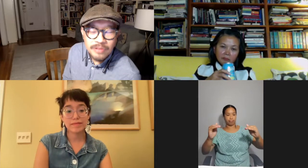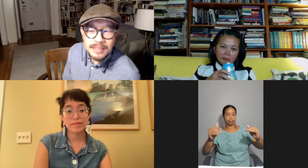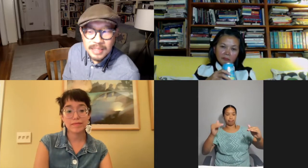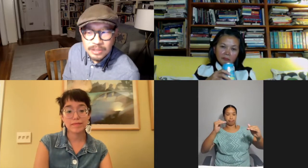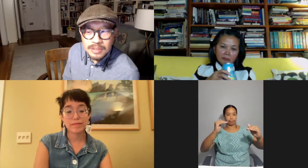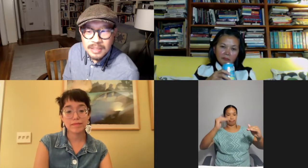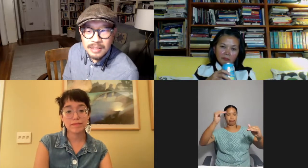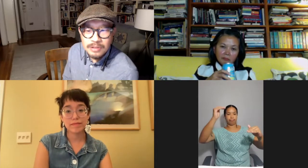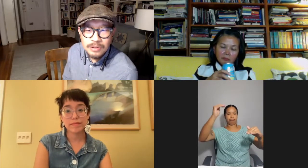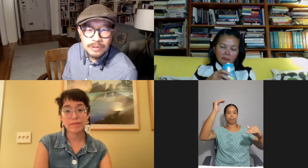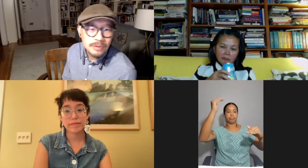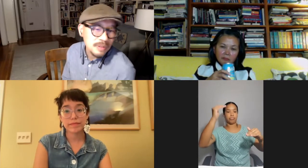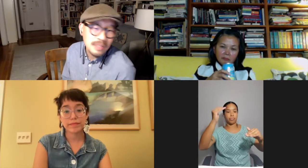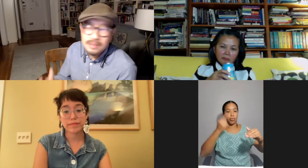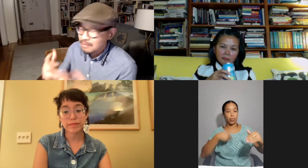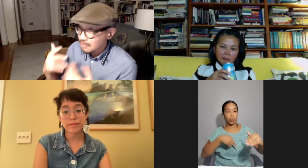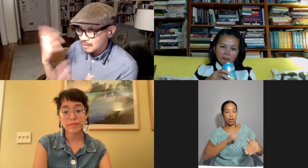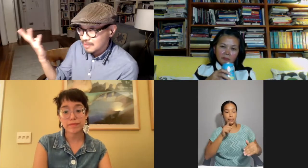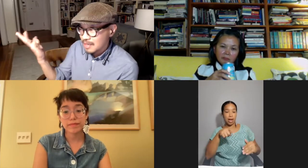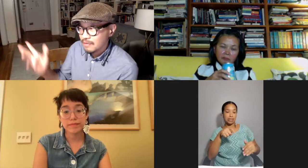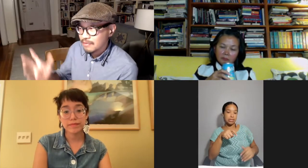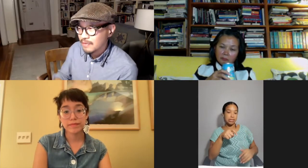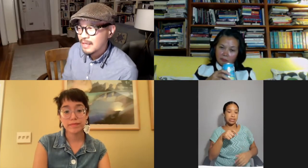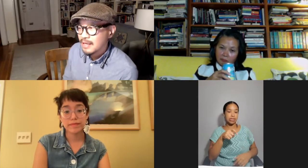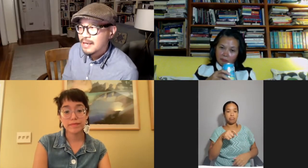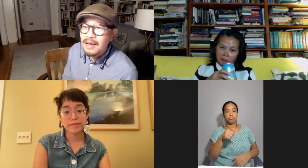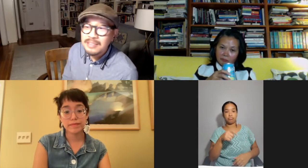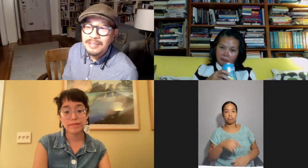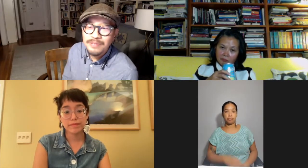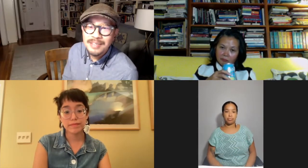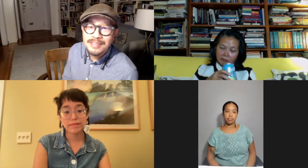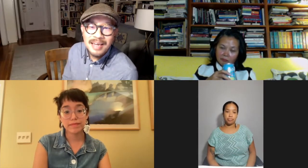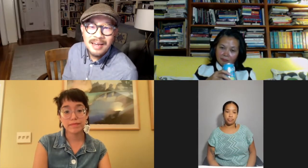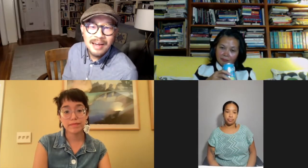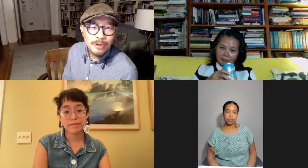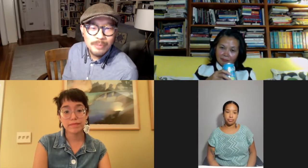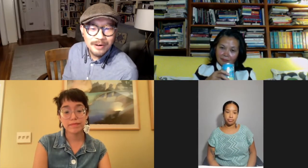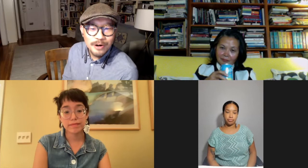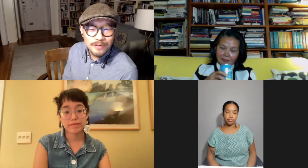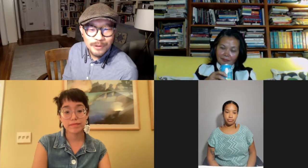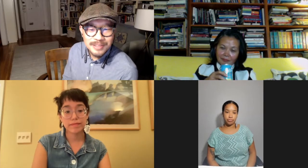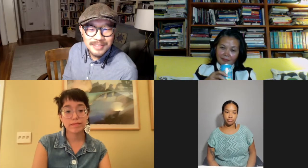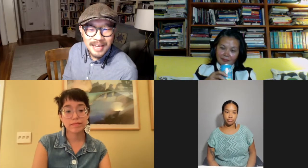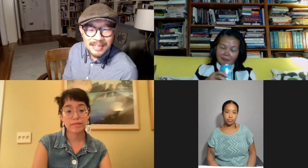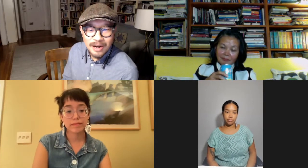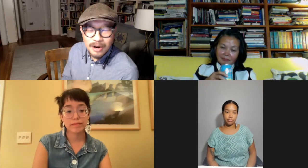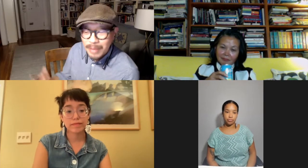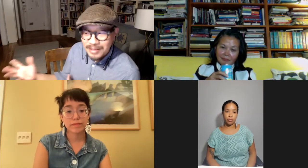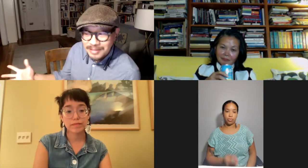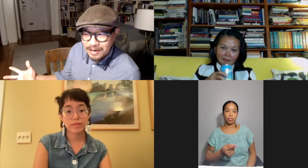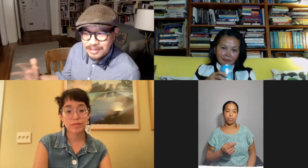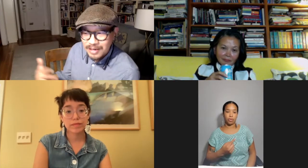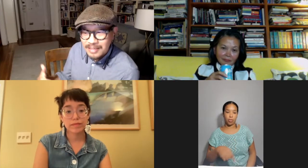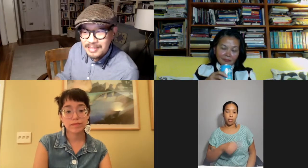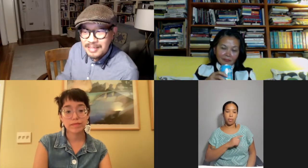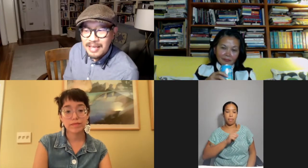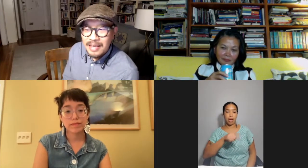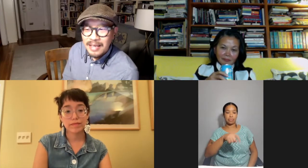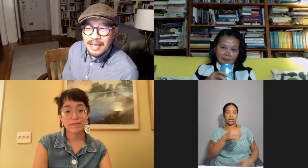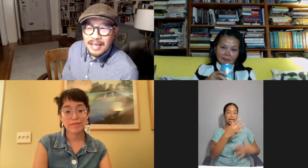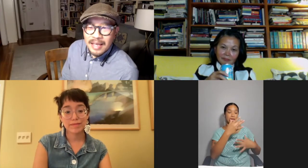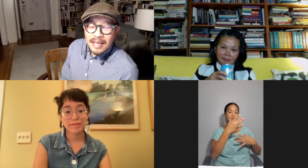we have to be as interesting to this kind of concept of these AI robot overlords as our pets are to